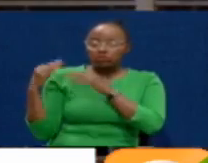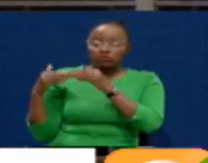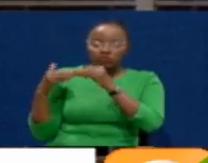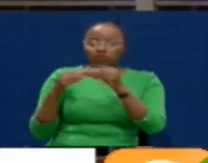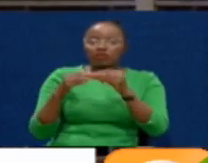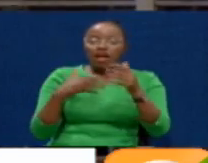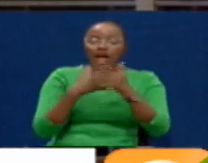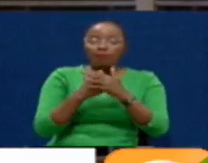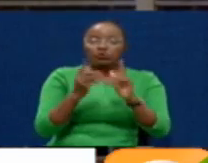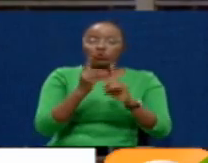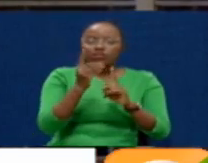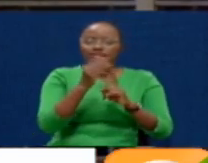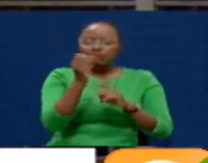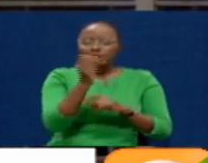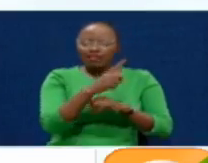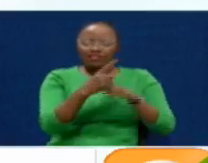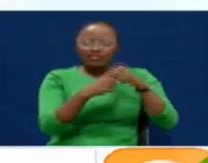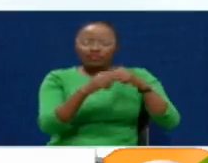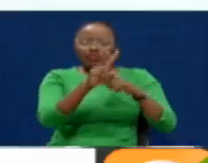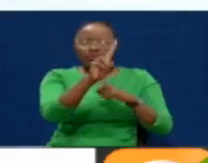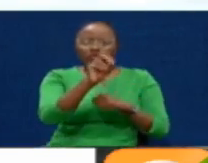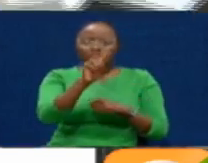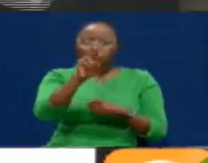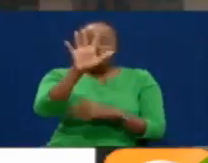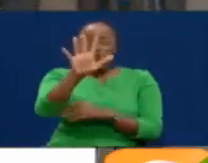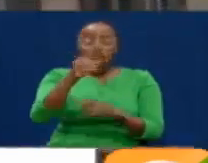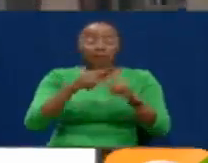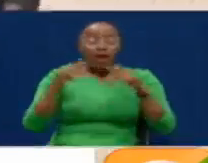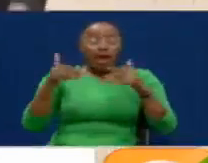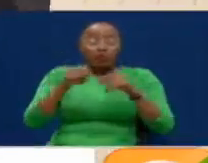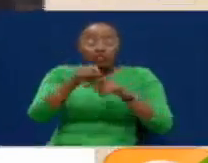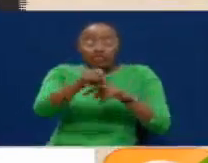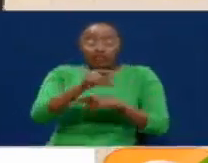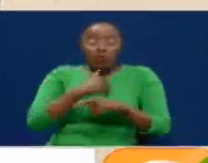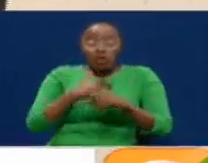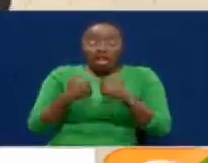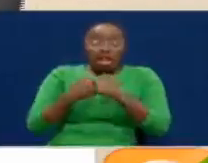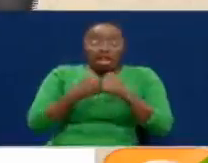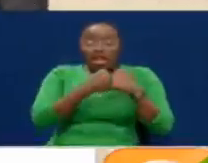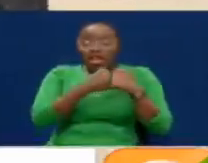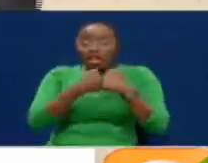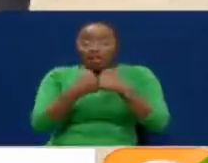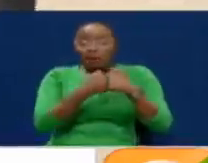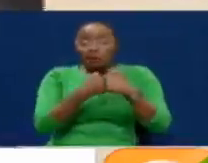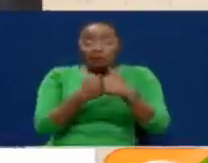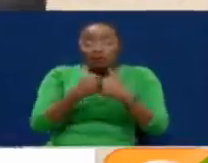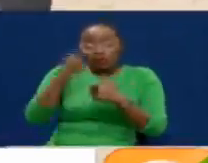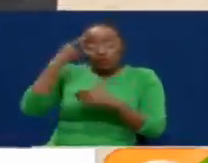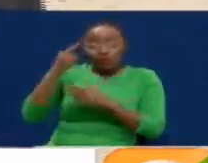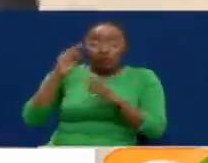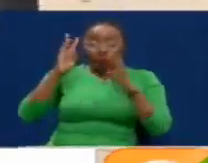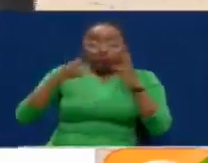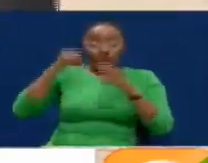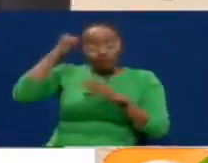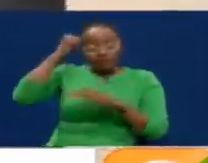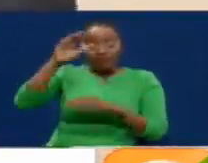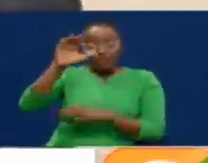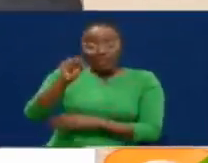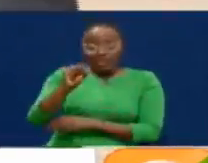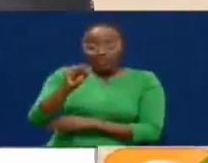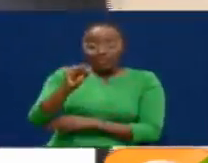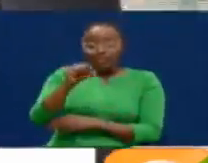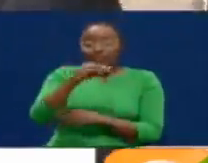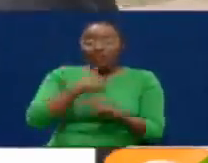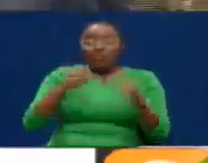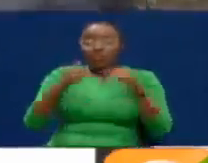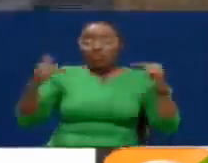until 6th January 2025. But for how long will he swim against the tides of a stonewalling education CS, a